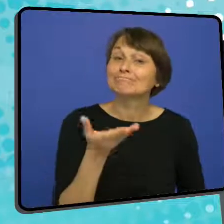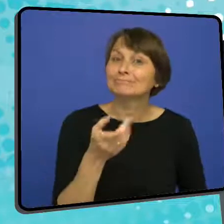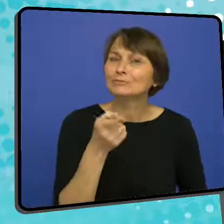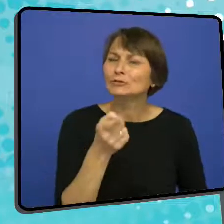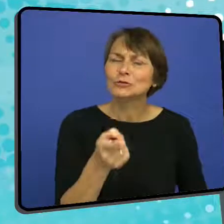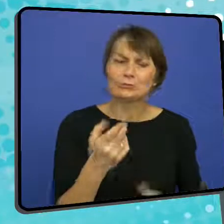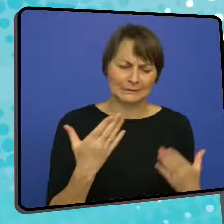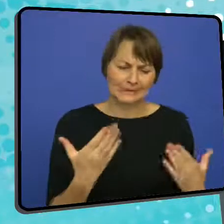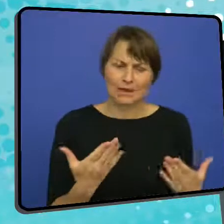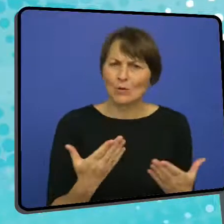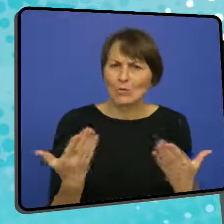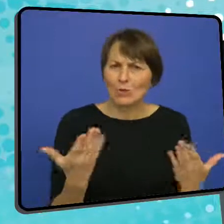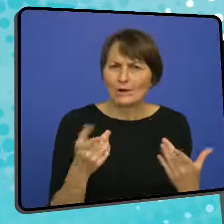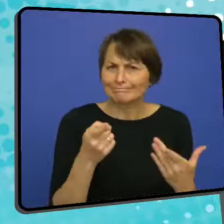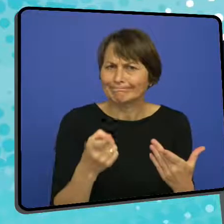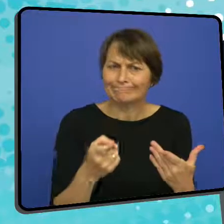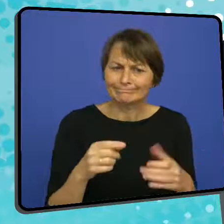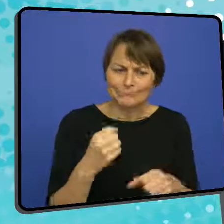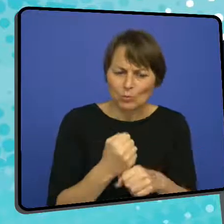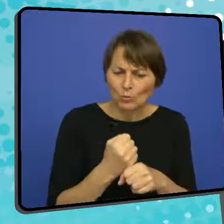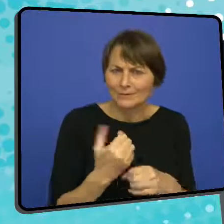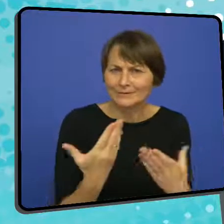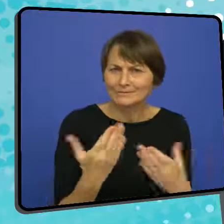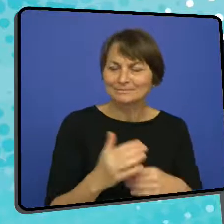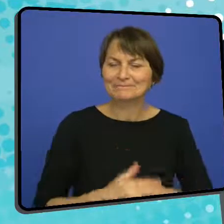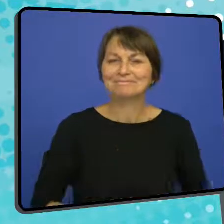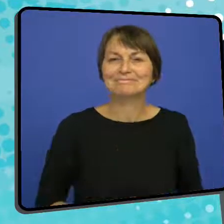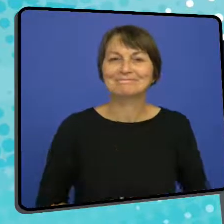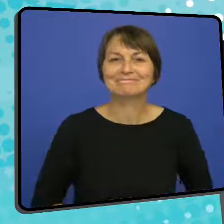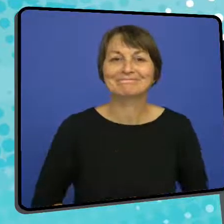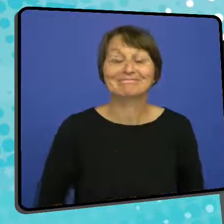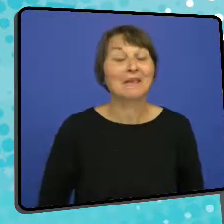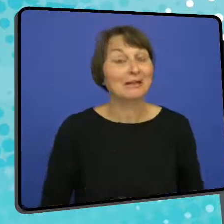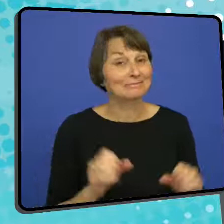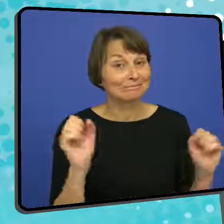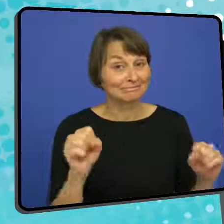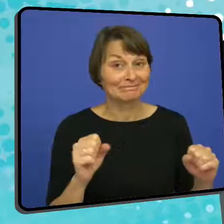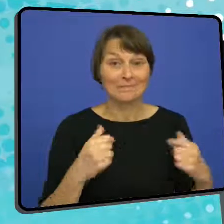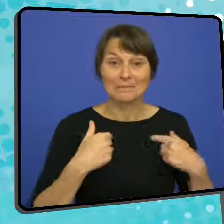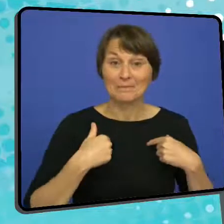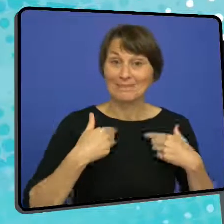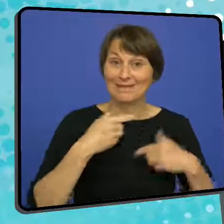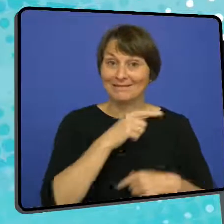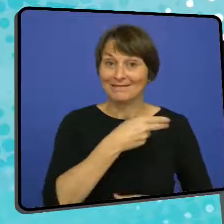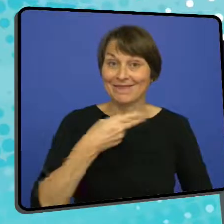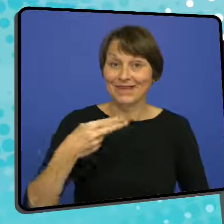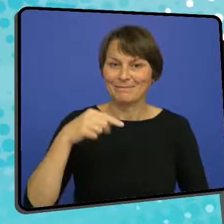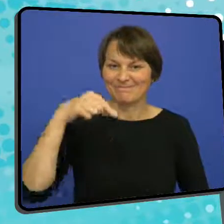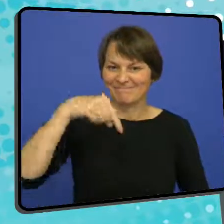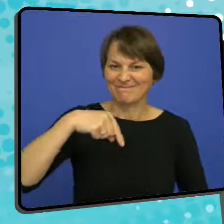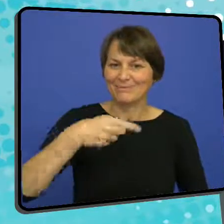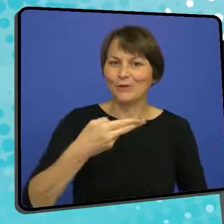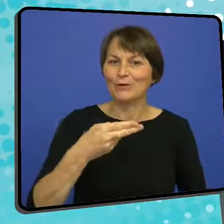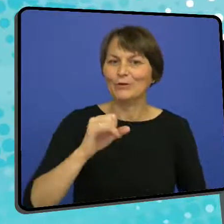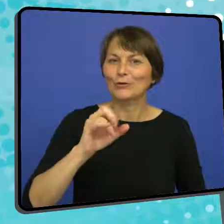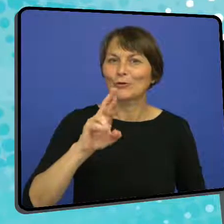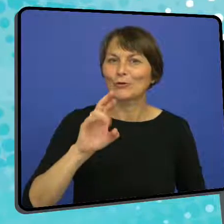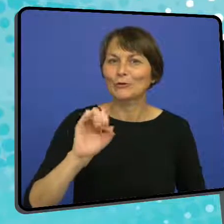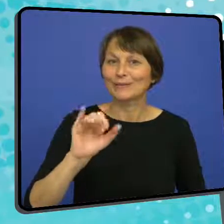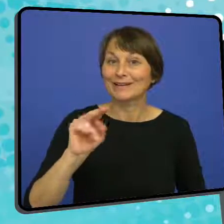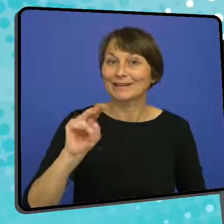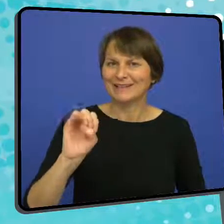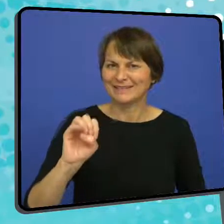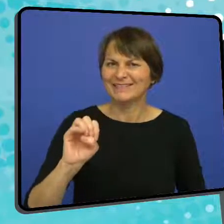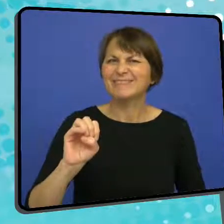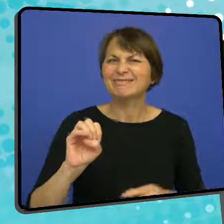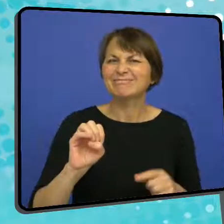doing in AI? Yes, so I'm Quirine from Meijer. You can call me Q, because that's a lot easier, because